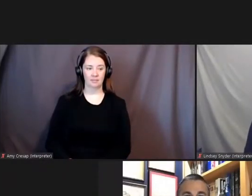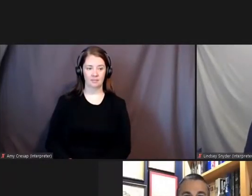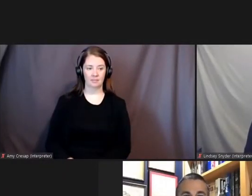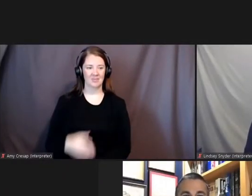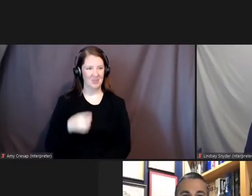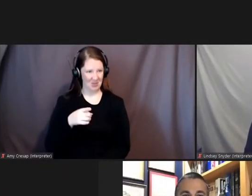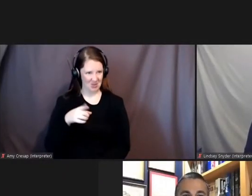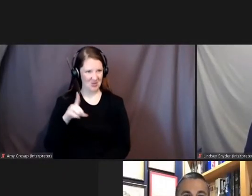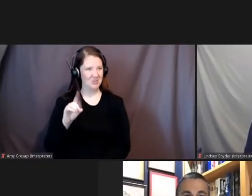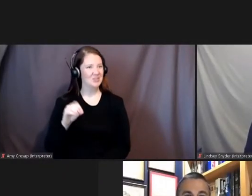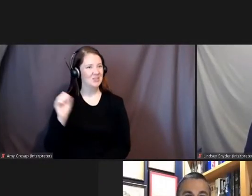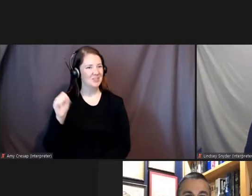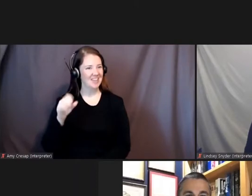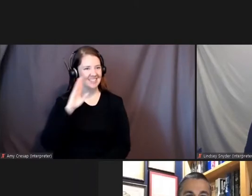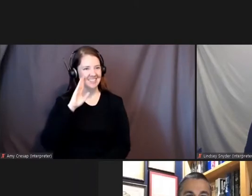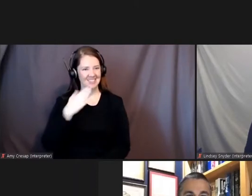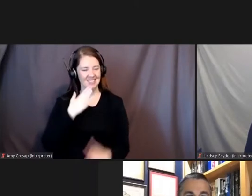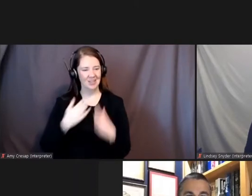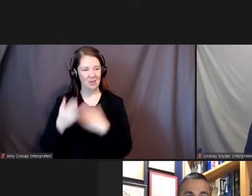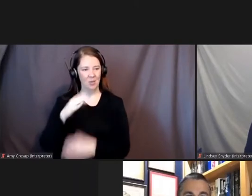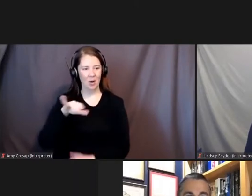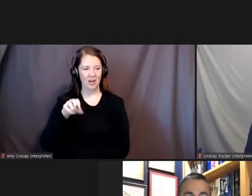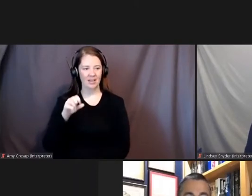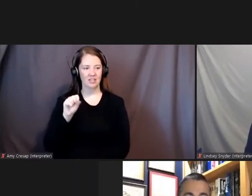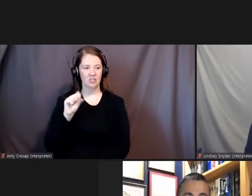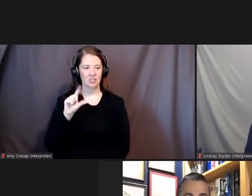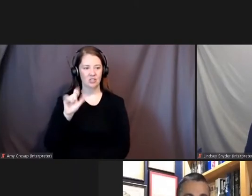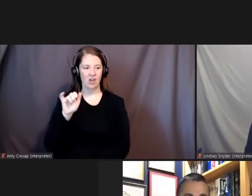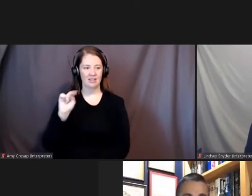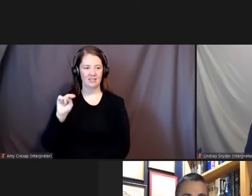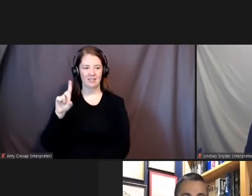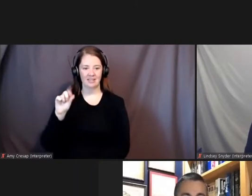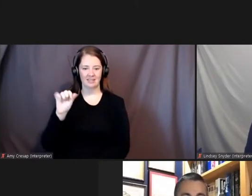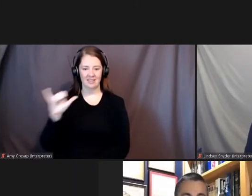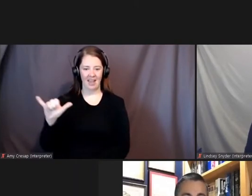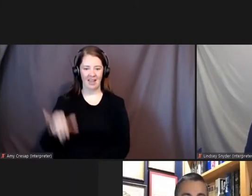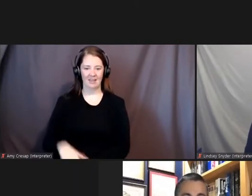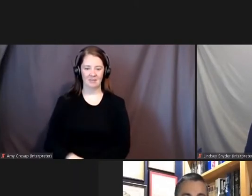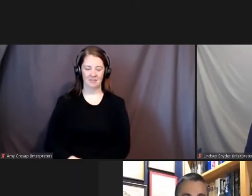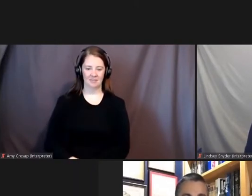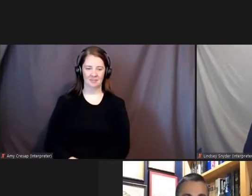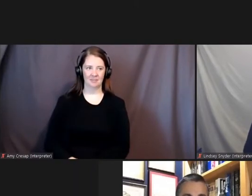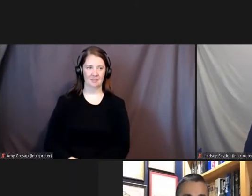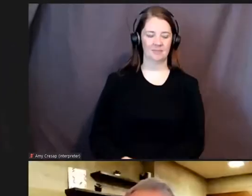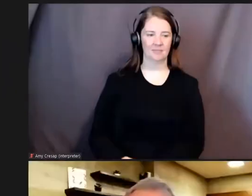You do, Steve. Good morning. Jocelyn Day, Massachusetts Department of Telecom and Cable.